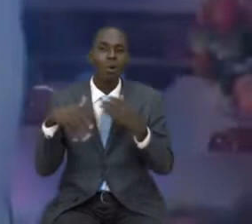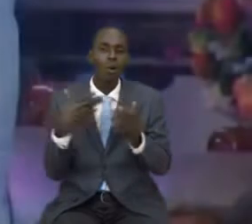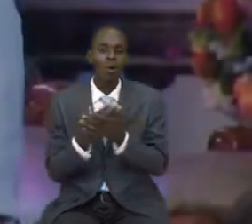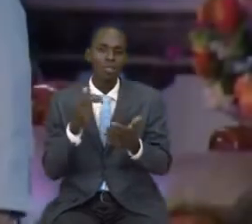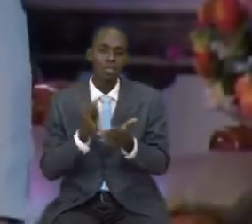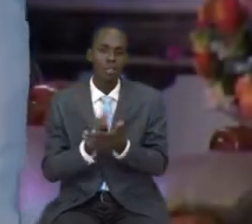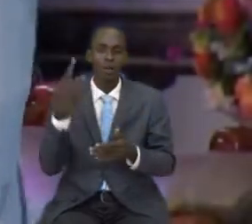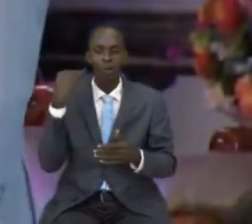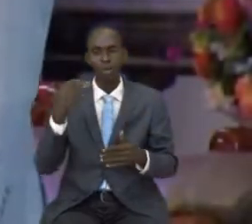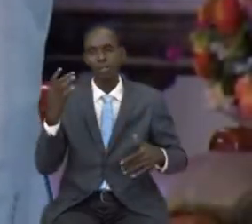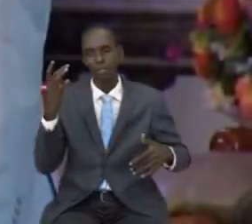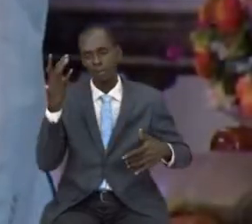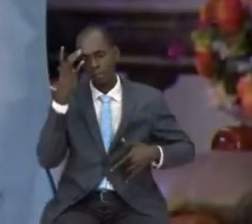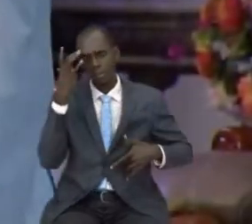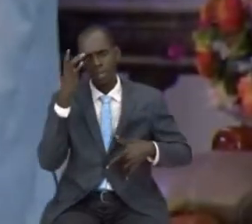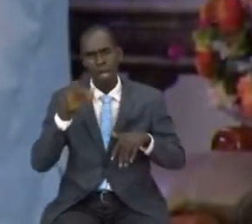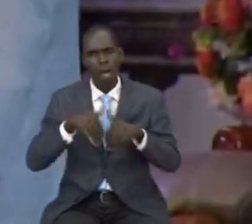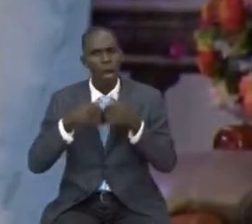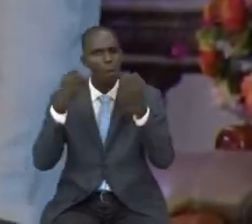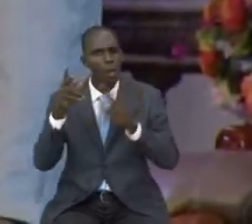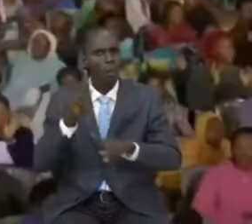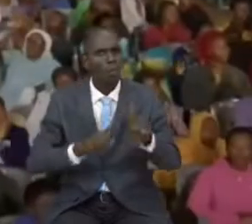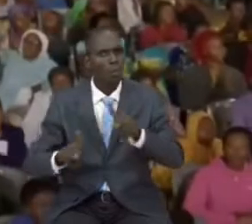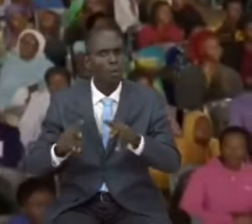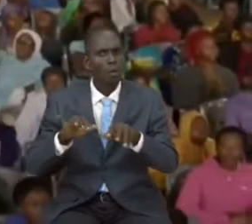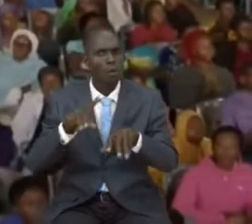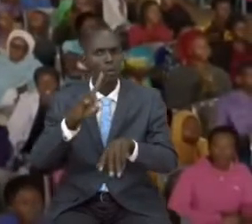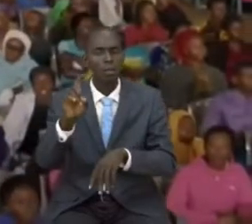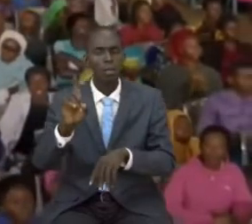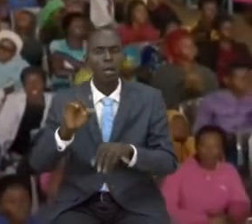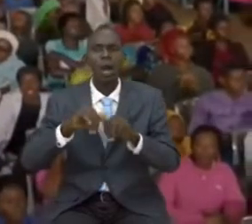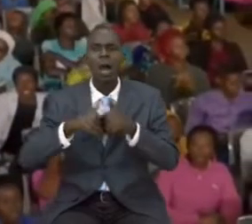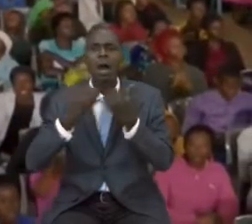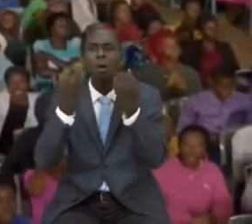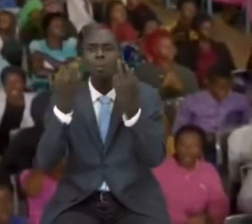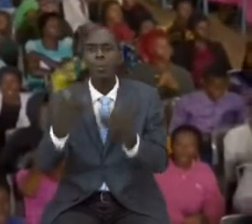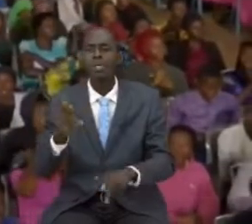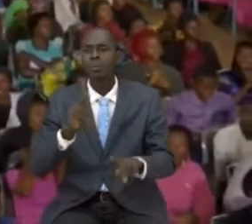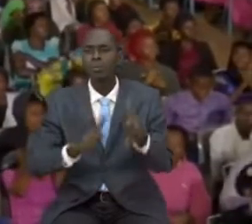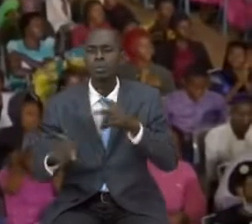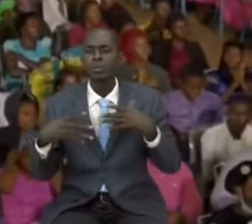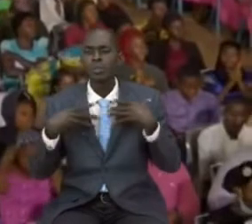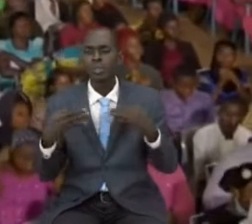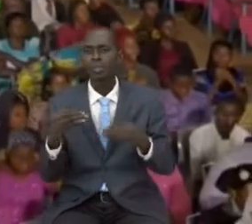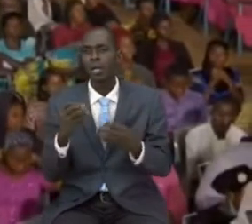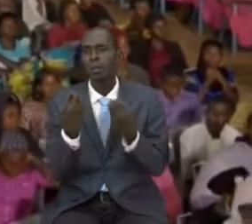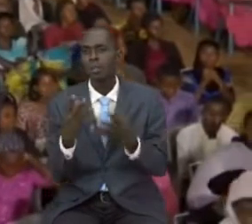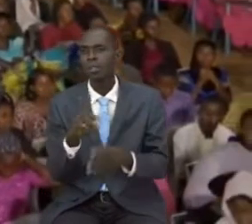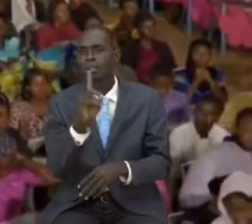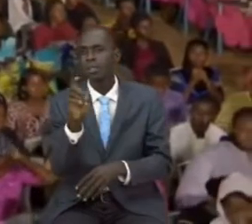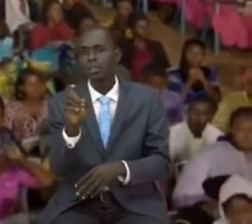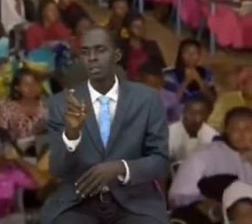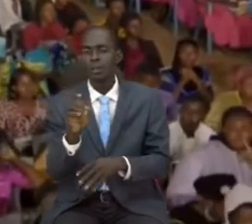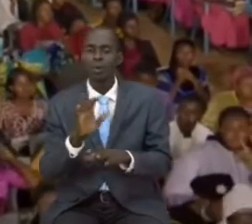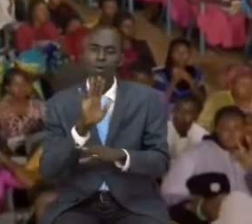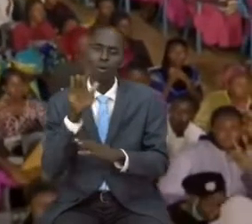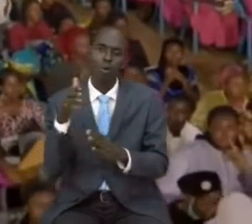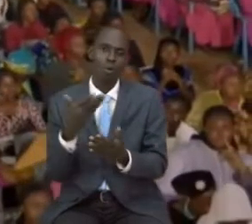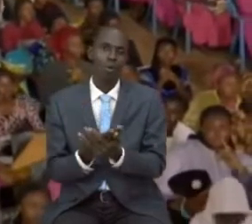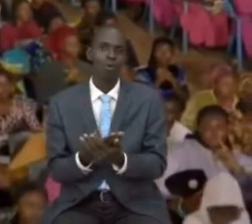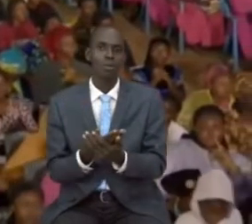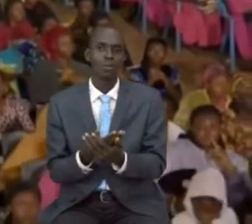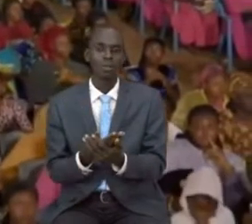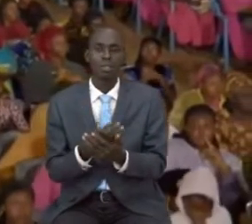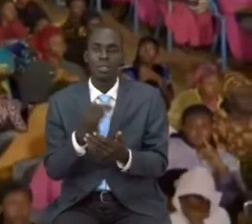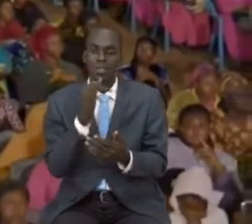sick. Tell me how many healed. Tell me out aloud. You know, it's like, you know, all